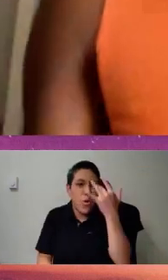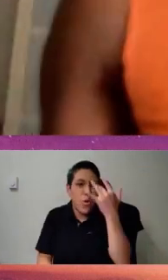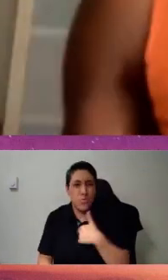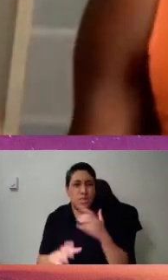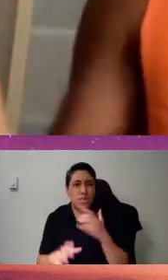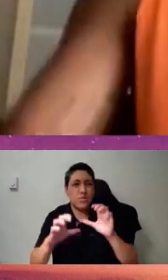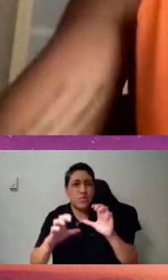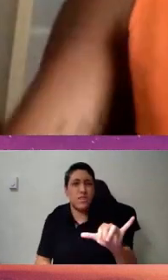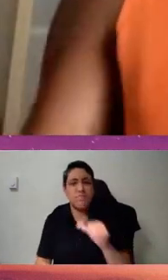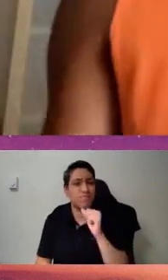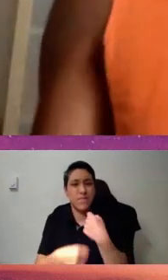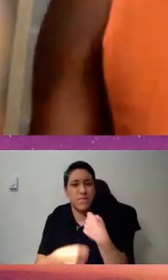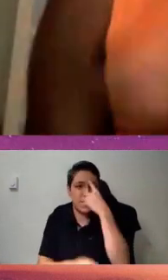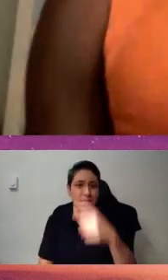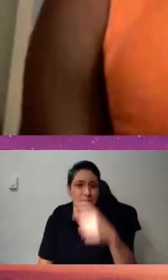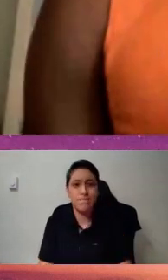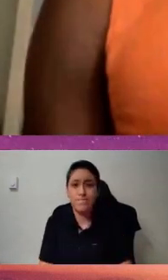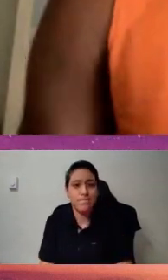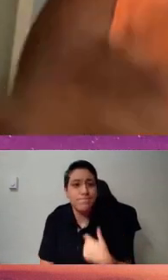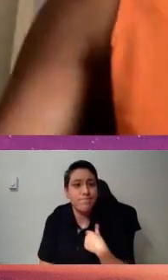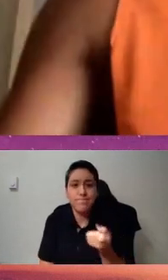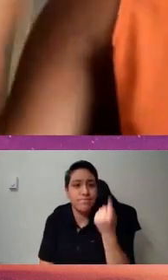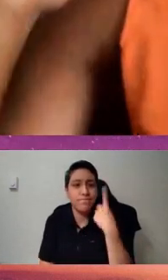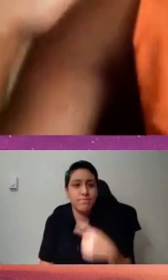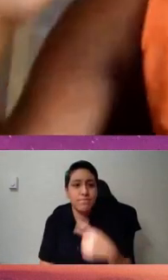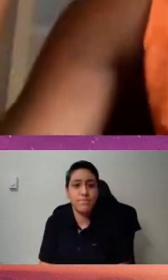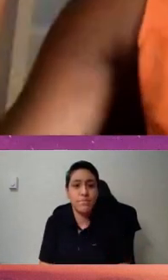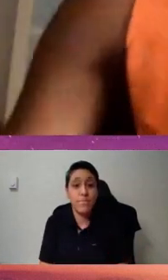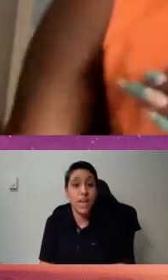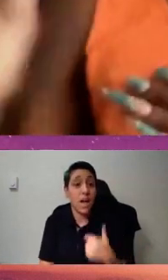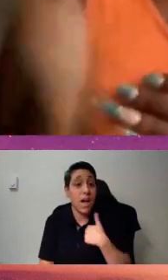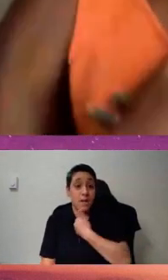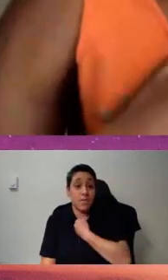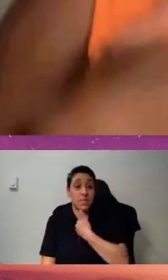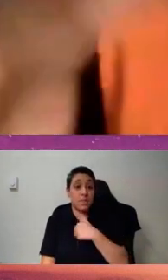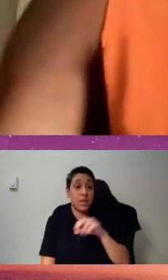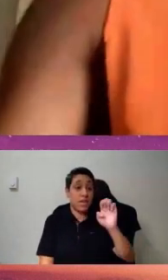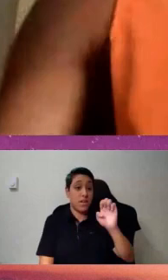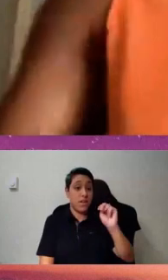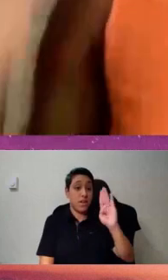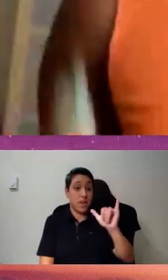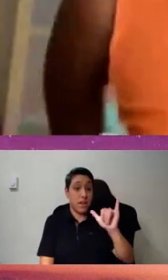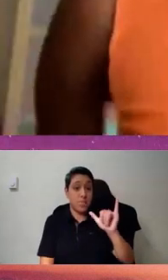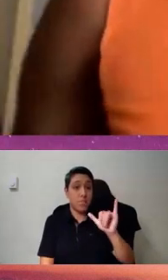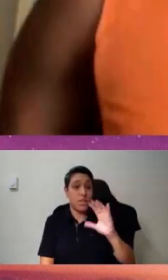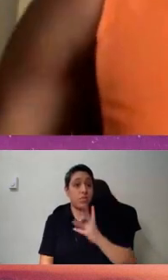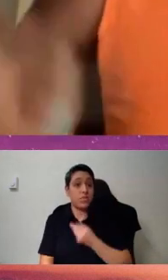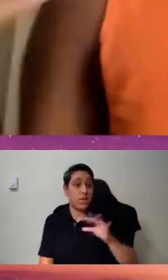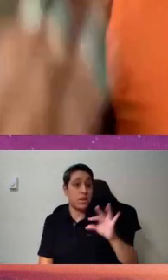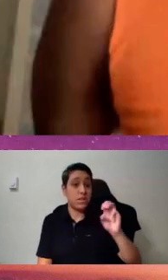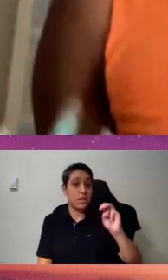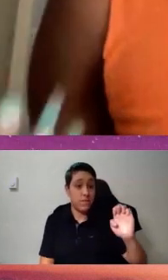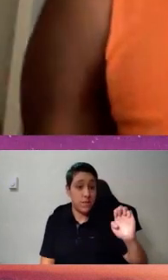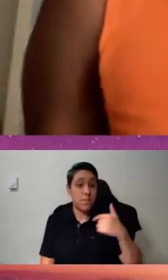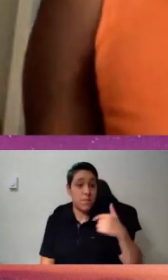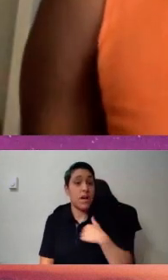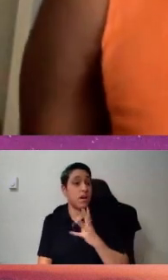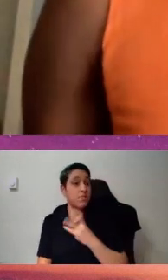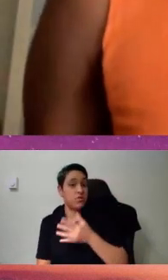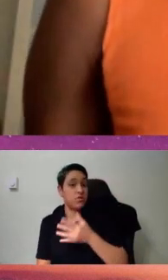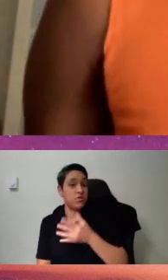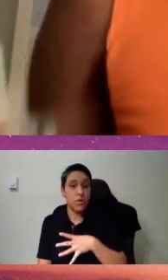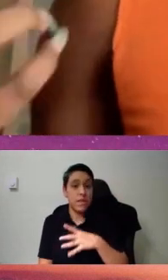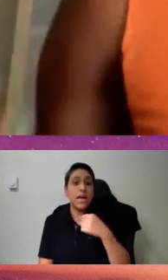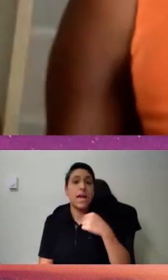why? I don't get it. So even as a non-binary trans femme, even as a trans woman, I definitely